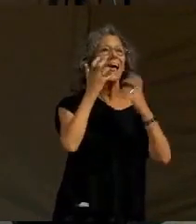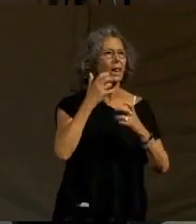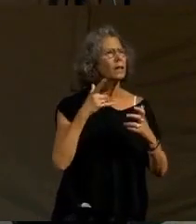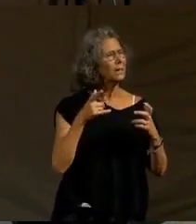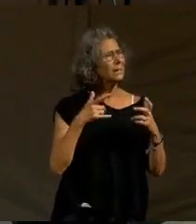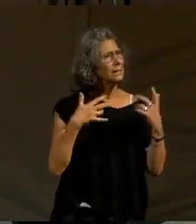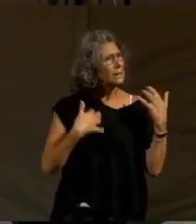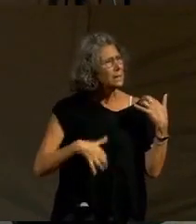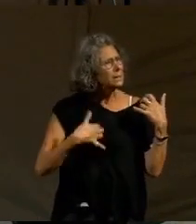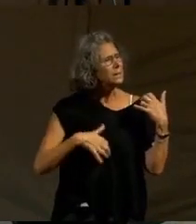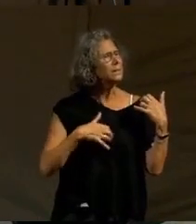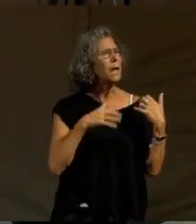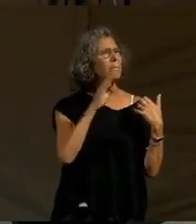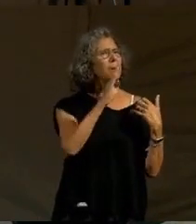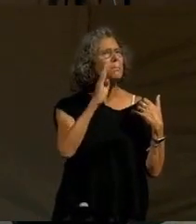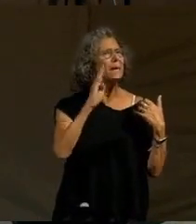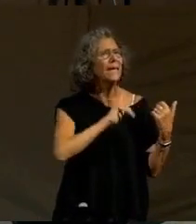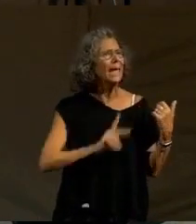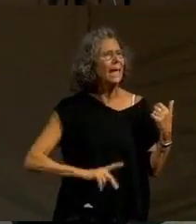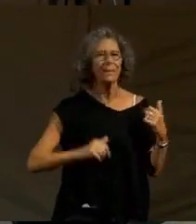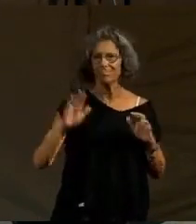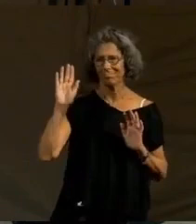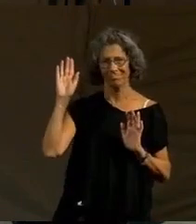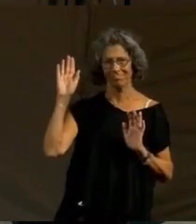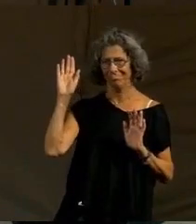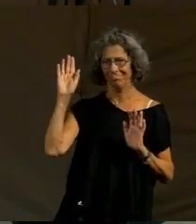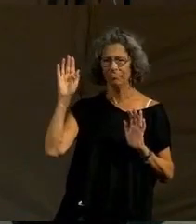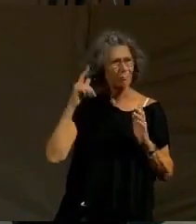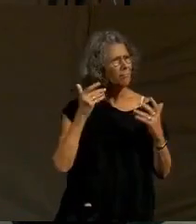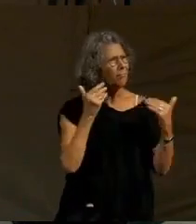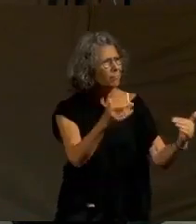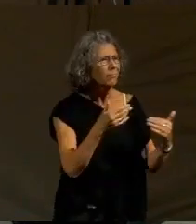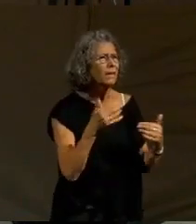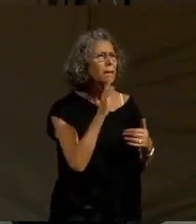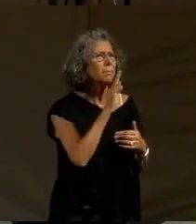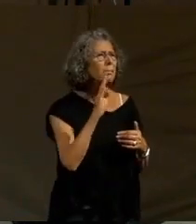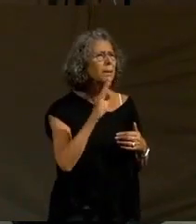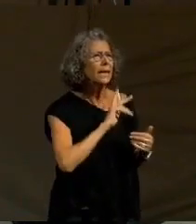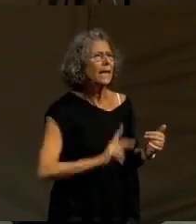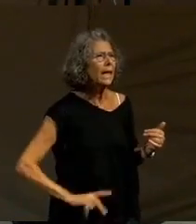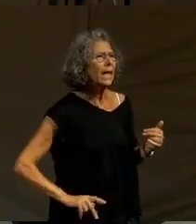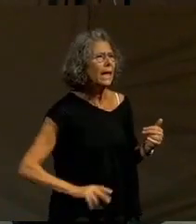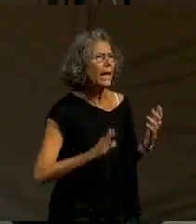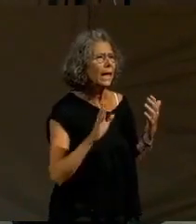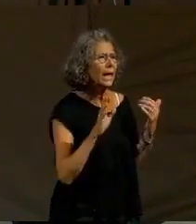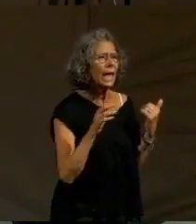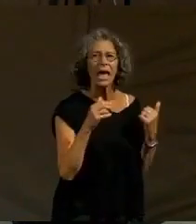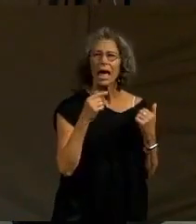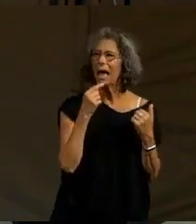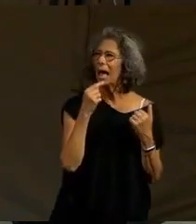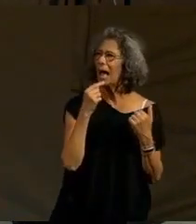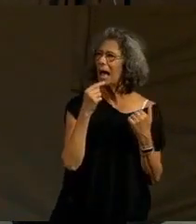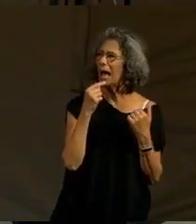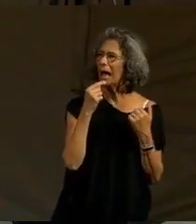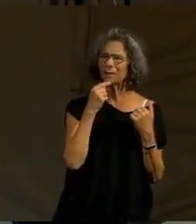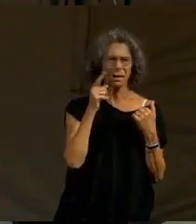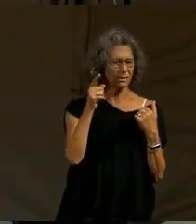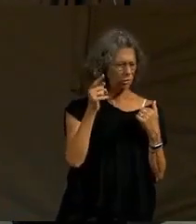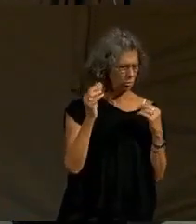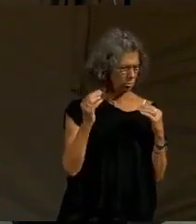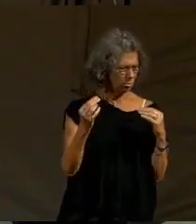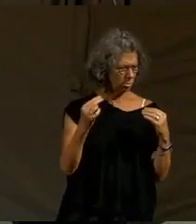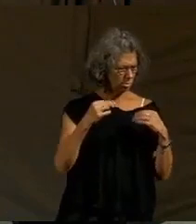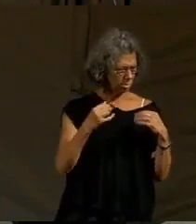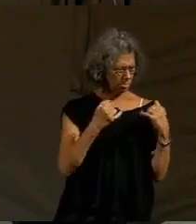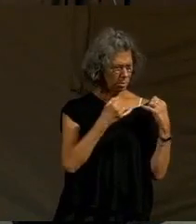no B.B. King. Play some B.B., man. I say, you put some strings on him and tune him up, I'll play the heck out of him. I was wrong, but